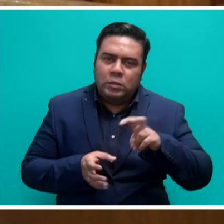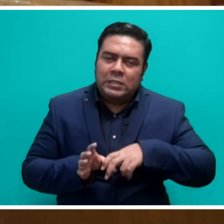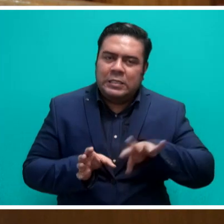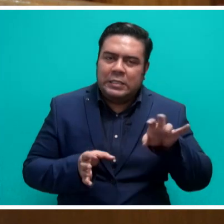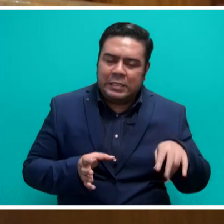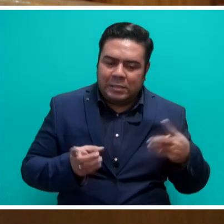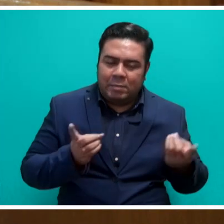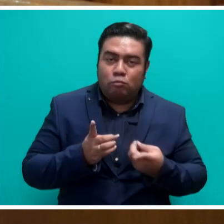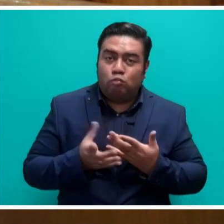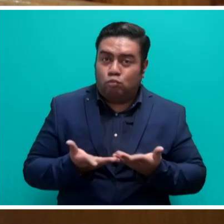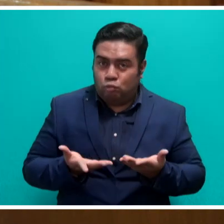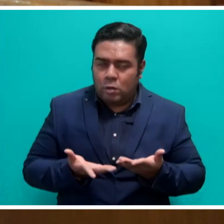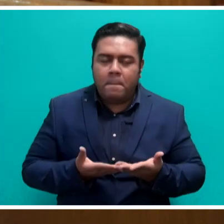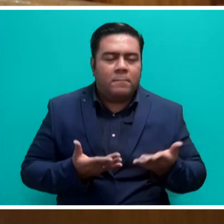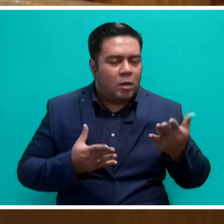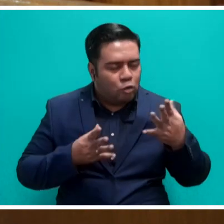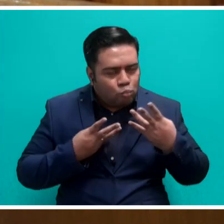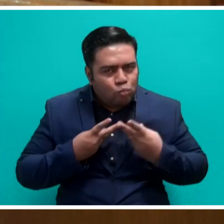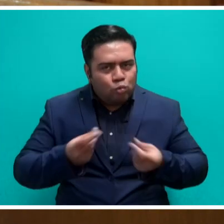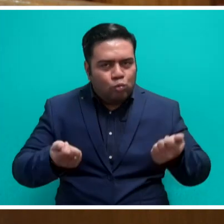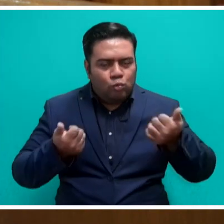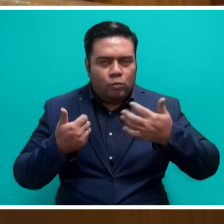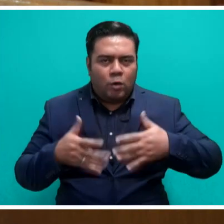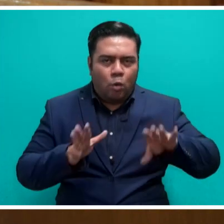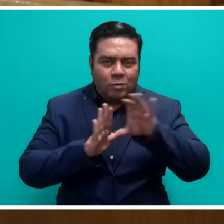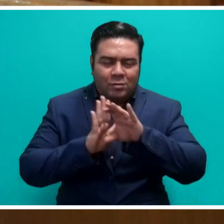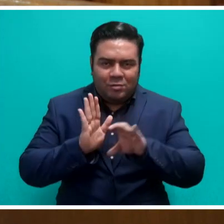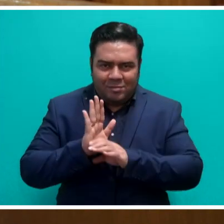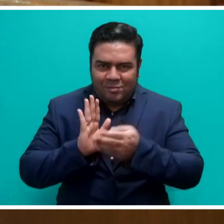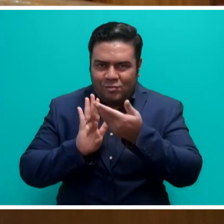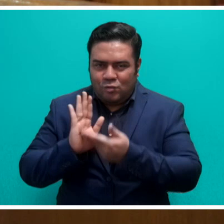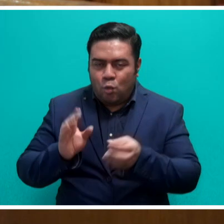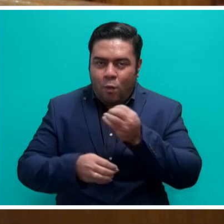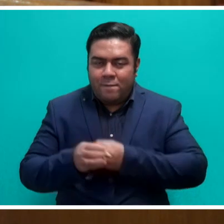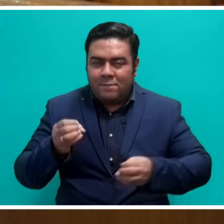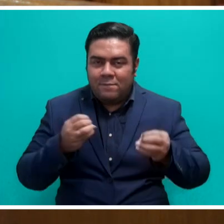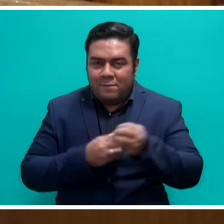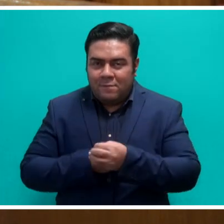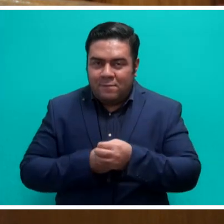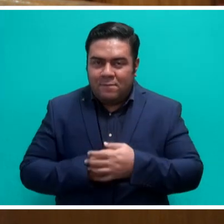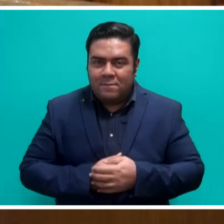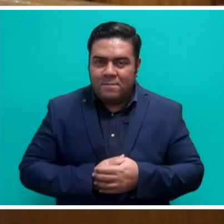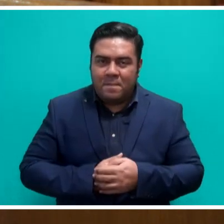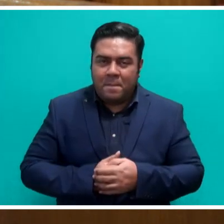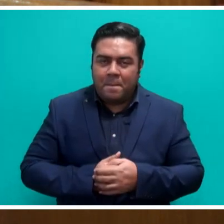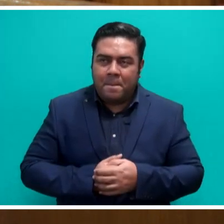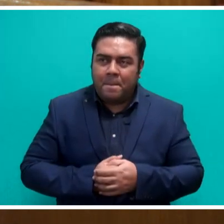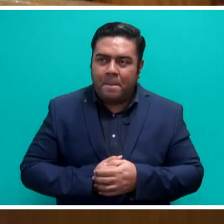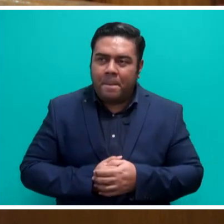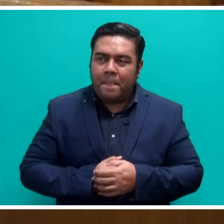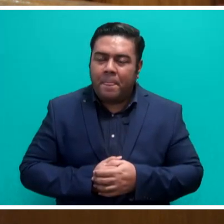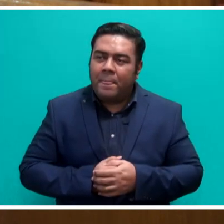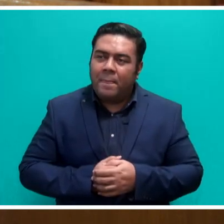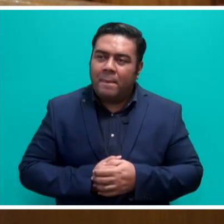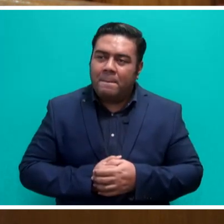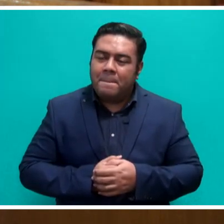Overall, ensuring the smooth operations and constitutional offices of constitutional offices has been